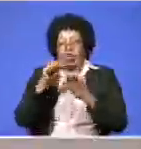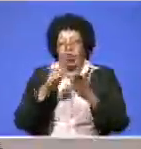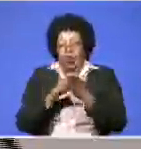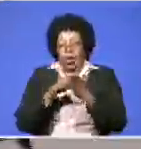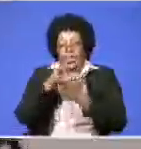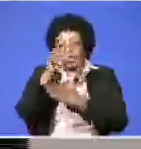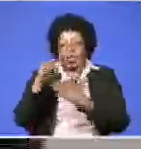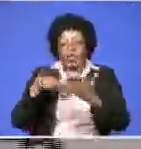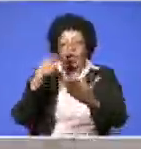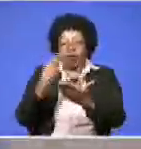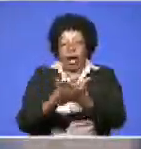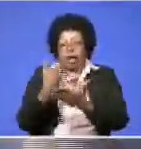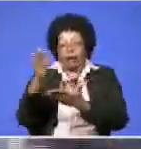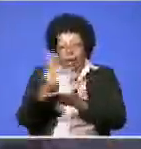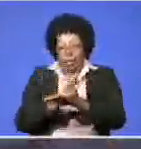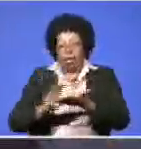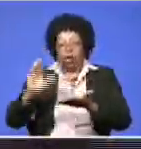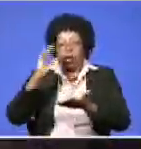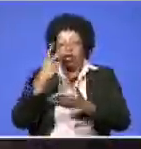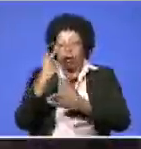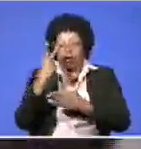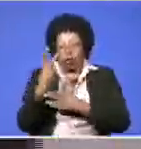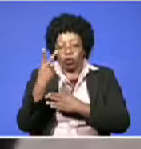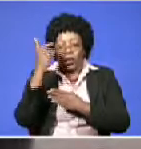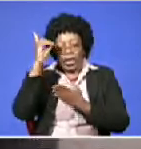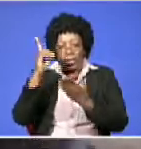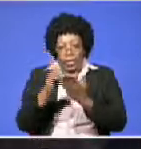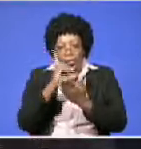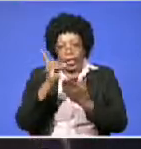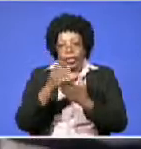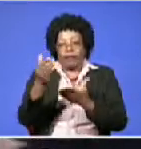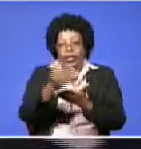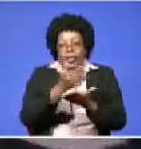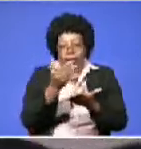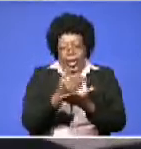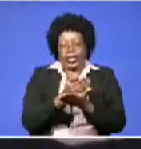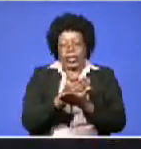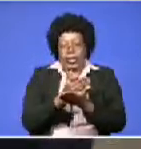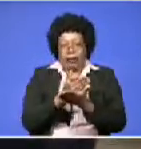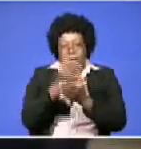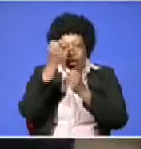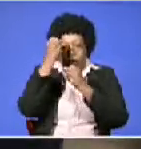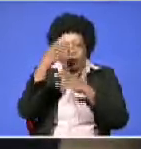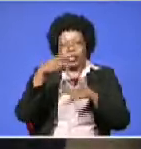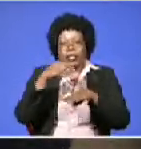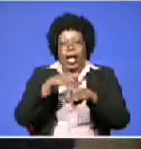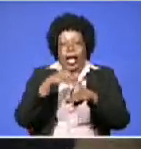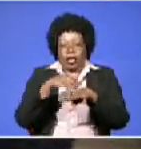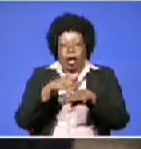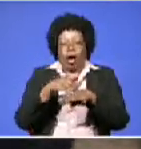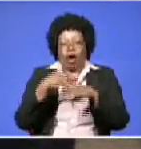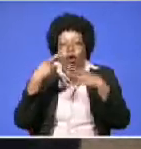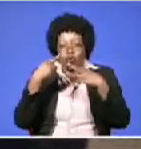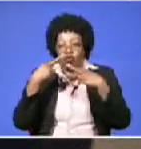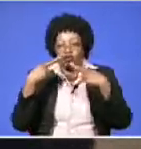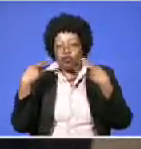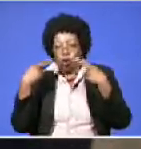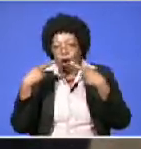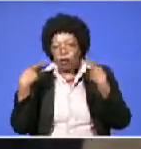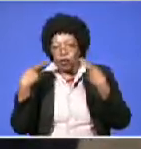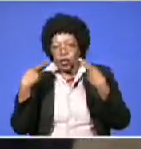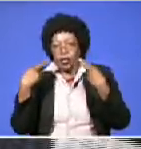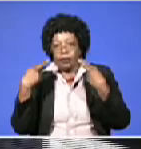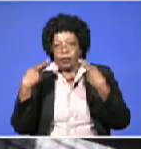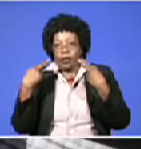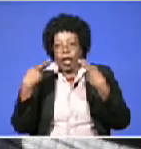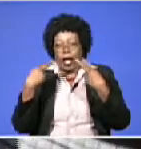Police Training College, we met a team of detectives collecting evidence from a mock armed robbery in which the suspect evaded police before getting out of the